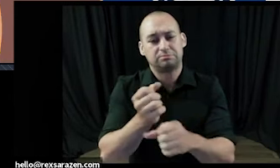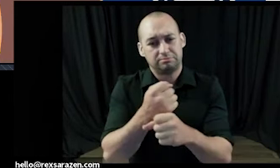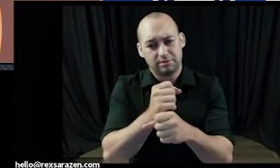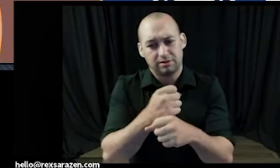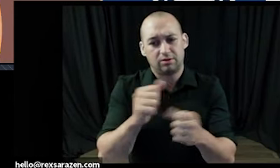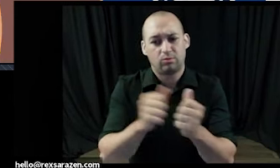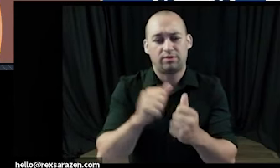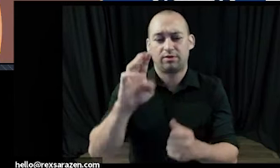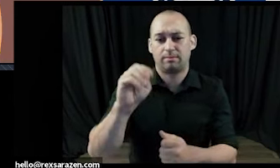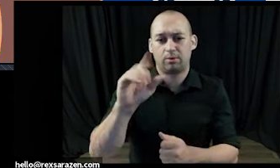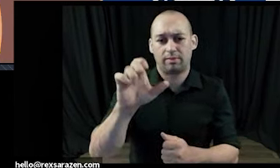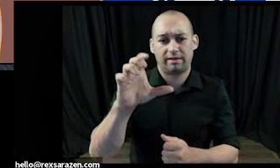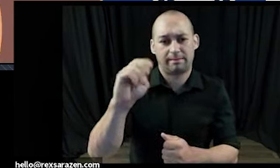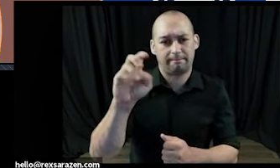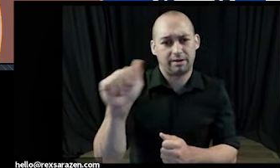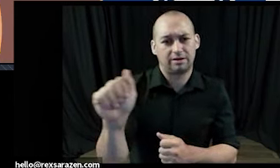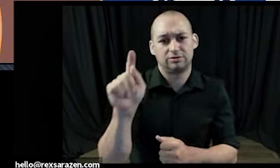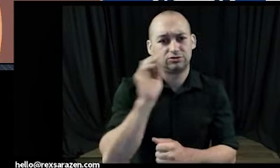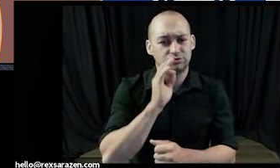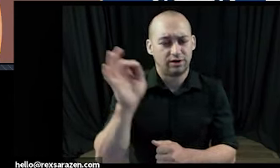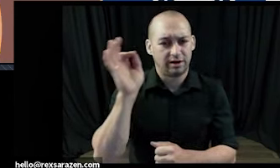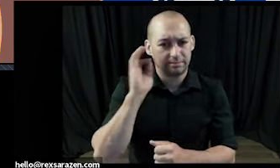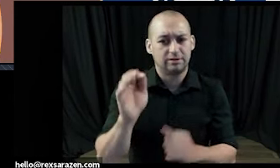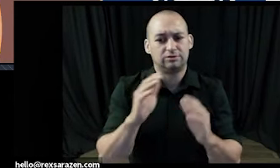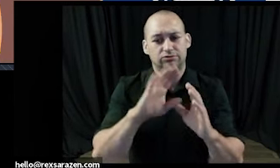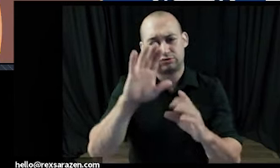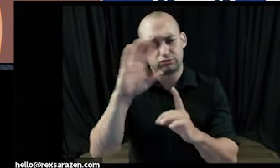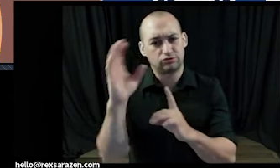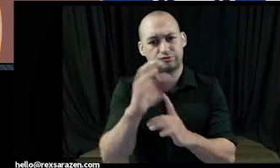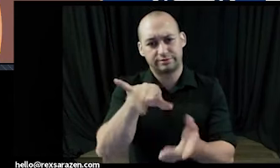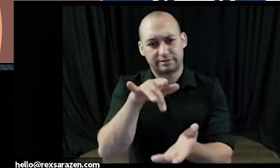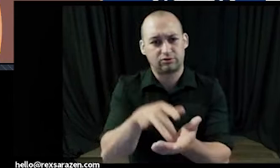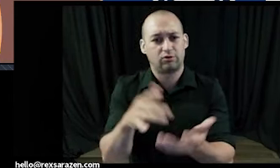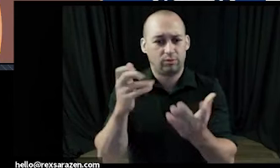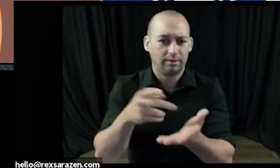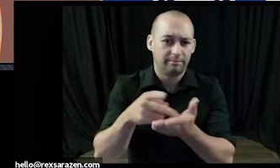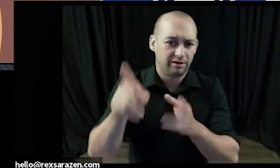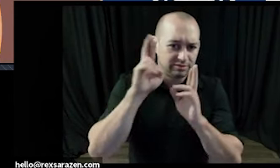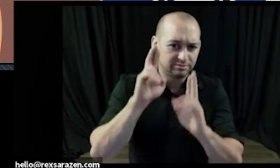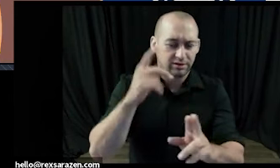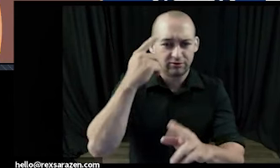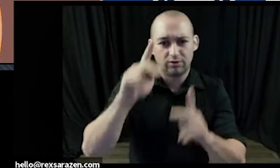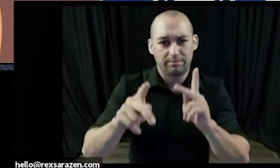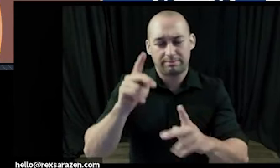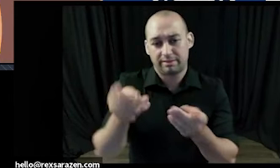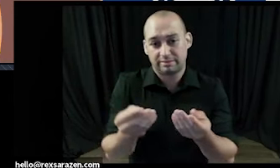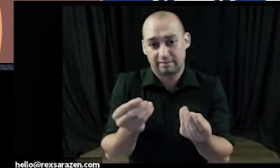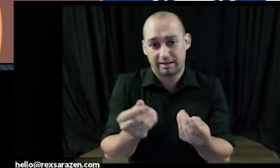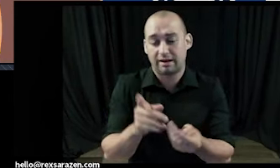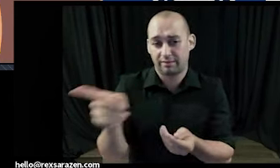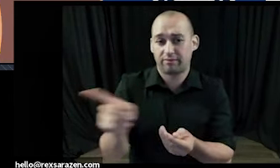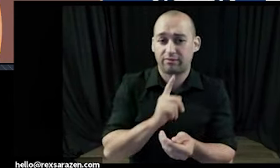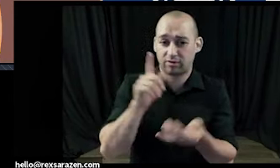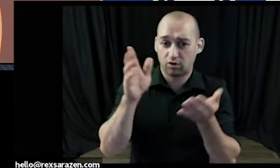Native American Development Center. And we want to ensure that we pay respects to folks whose land we are occupying